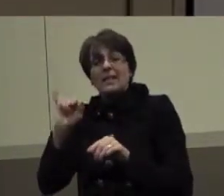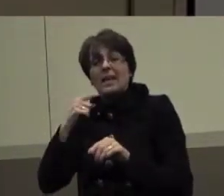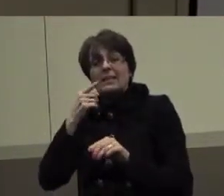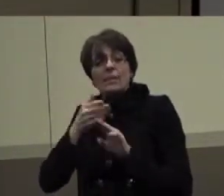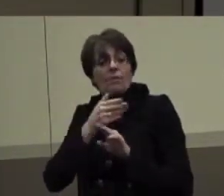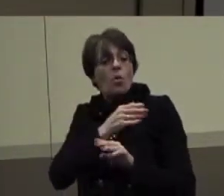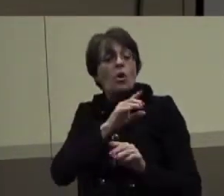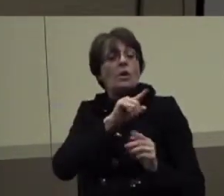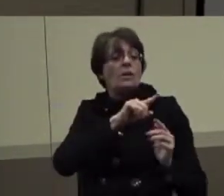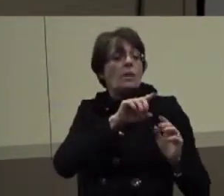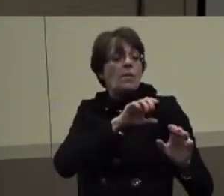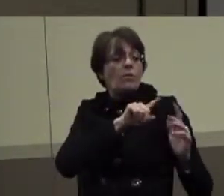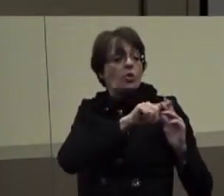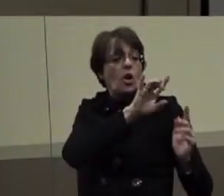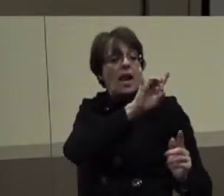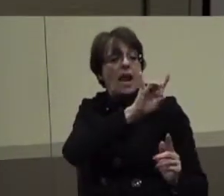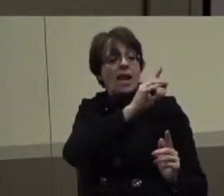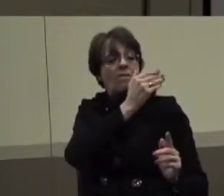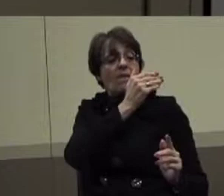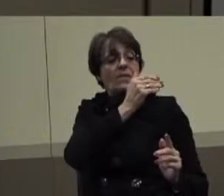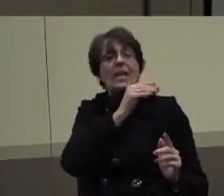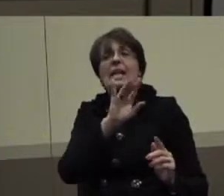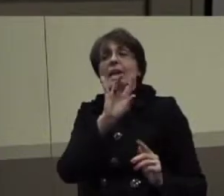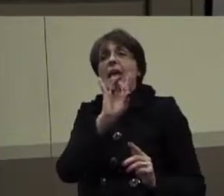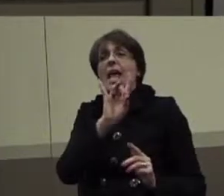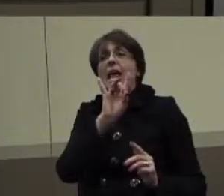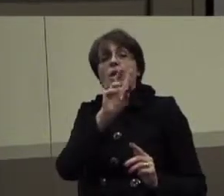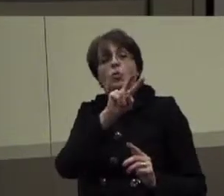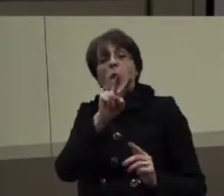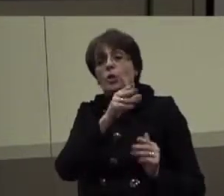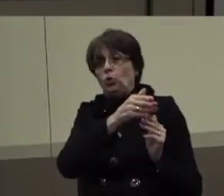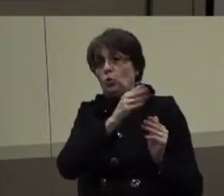8:17, ended at 8:22, and it was behavior B.